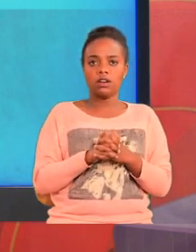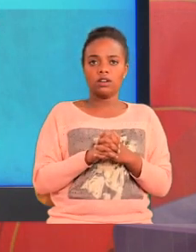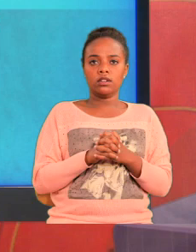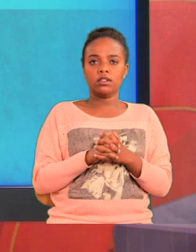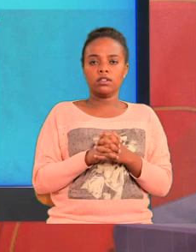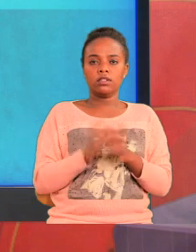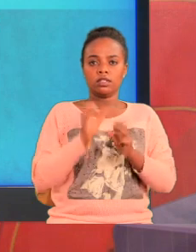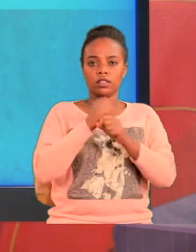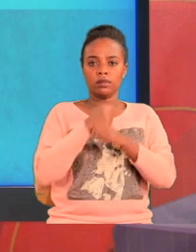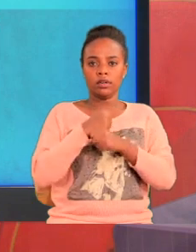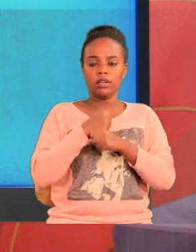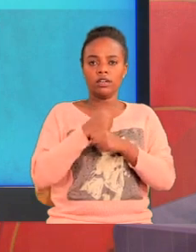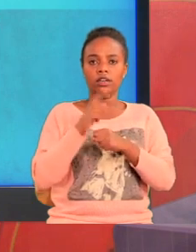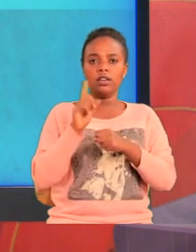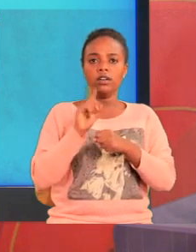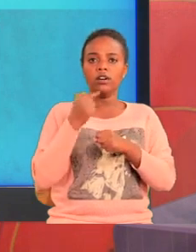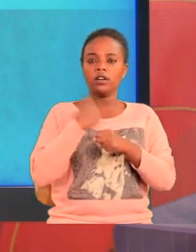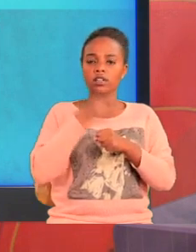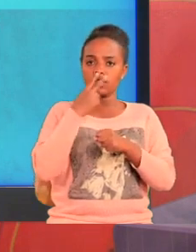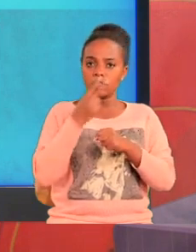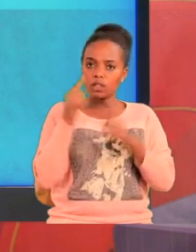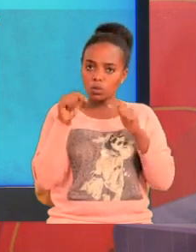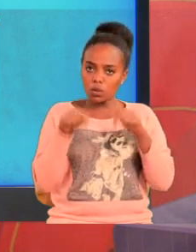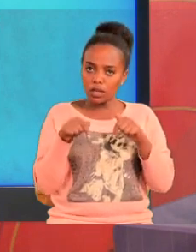To summarize what we have seen today,